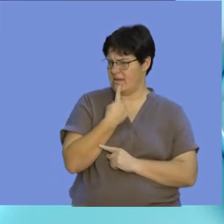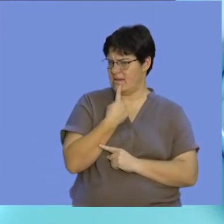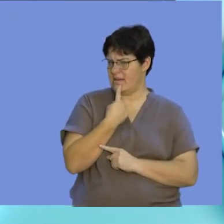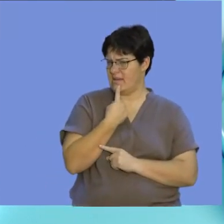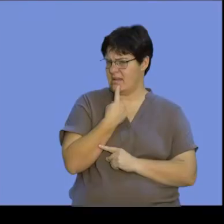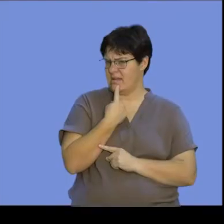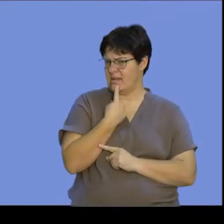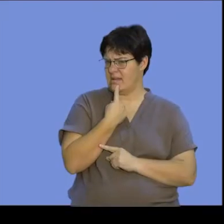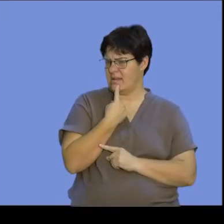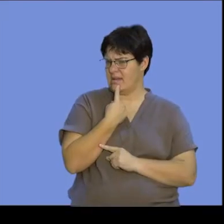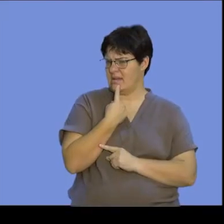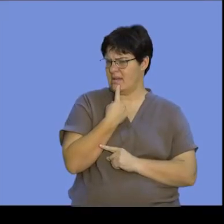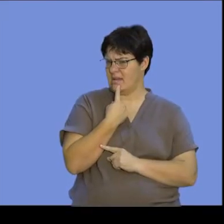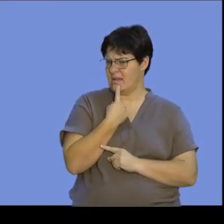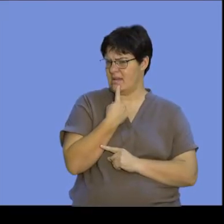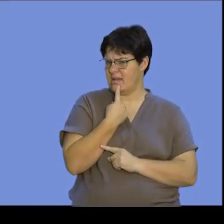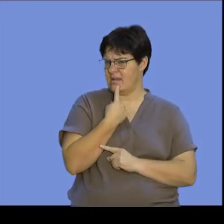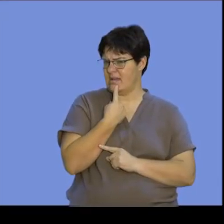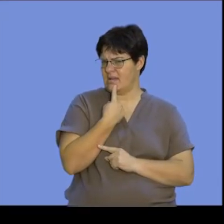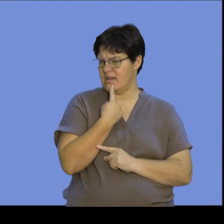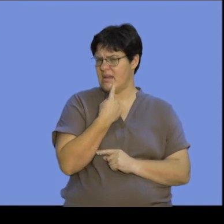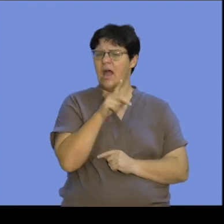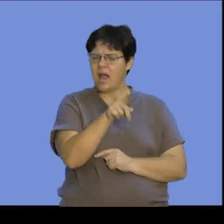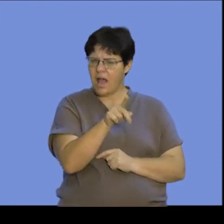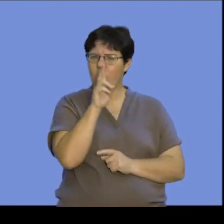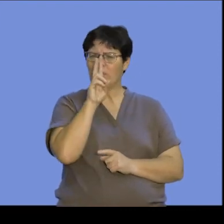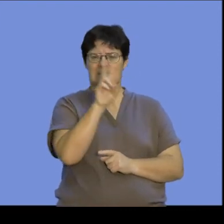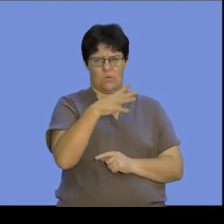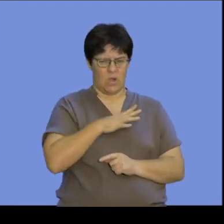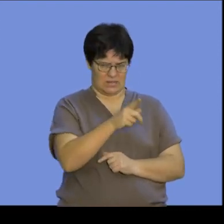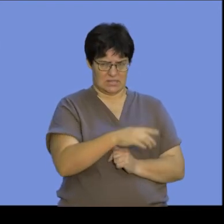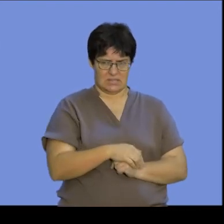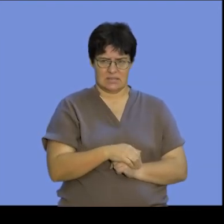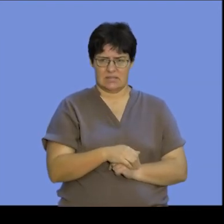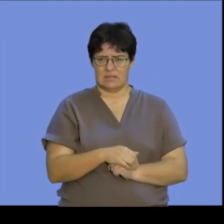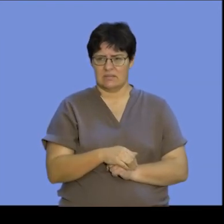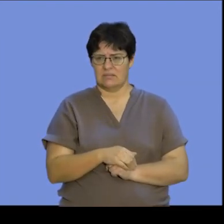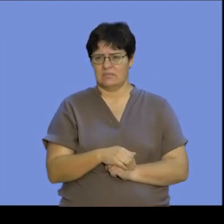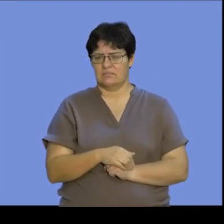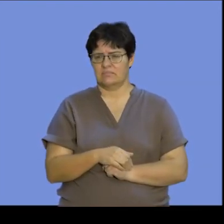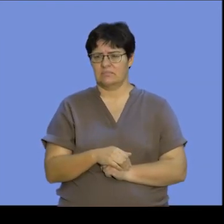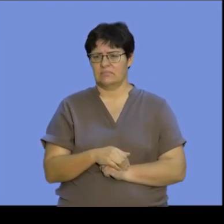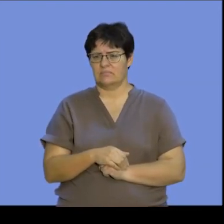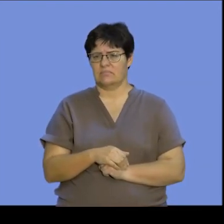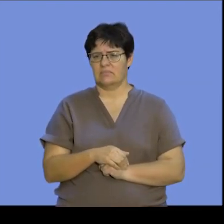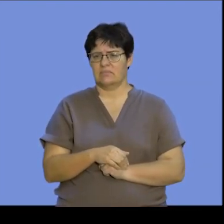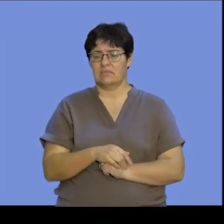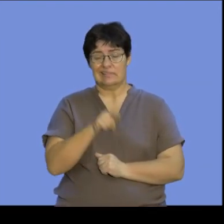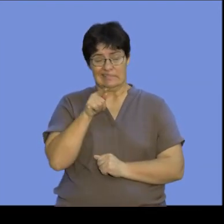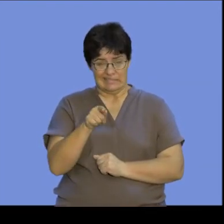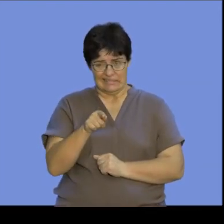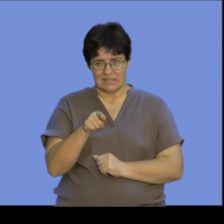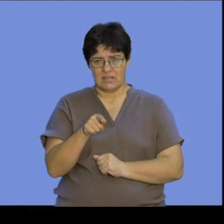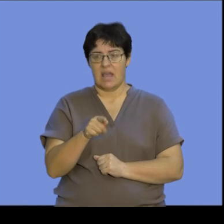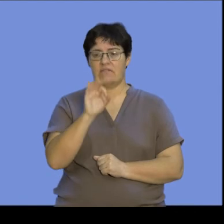get, and I want you to see this, okay? Oopsie, wrong way. Here, we got